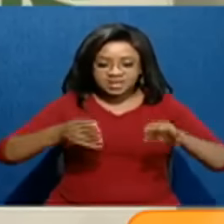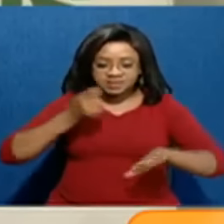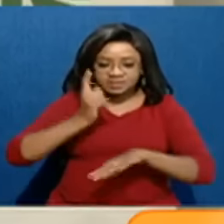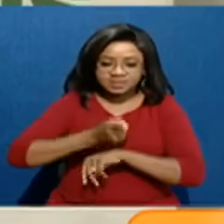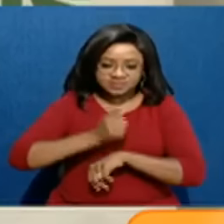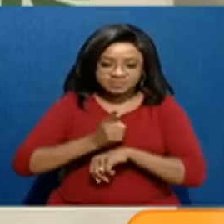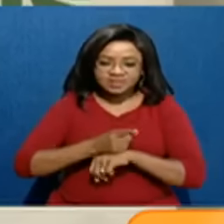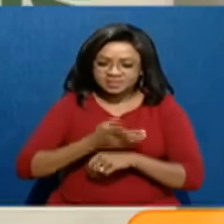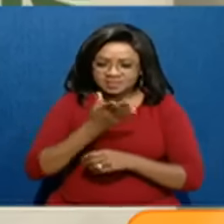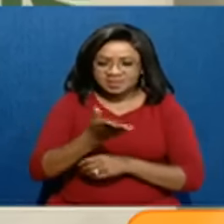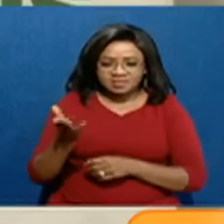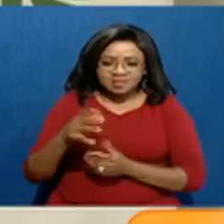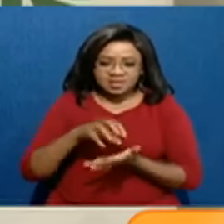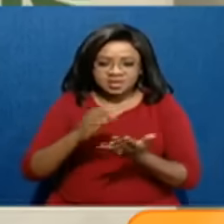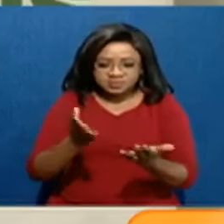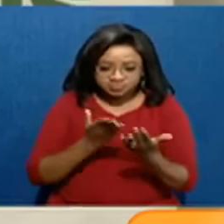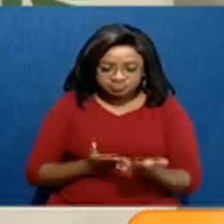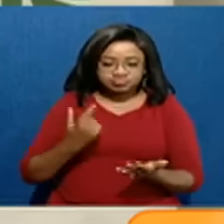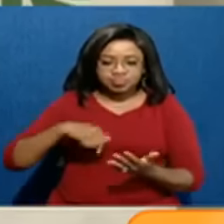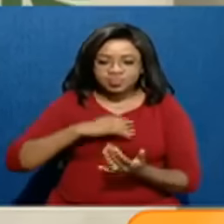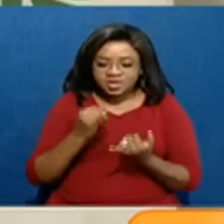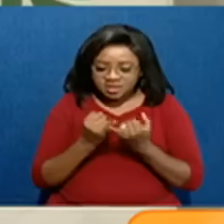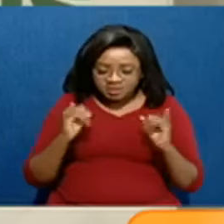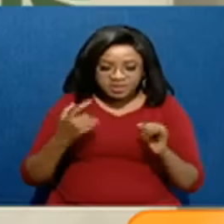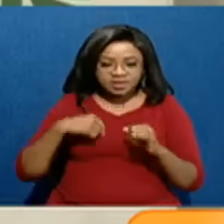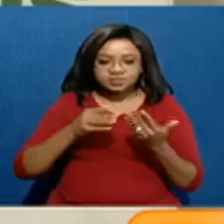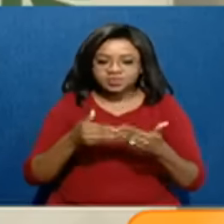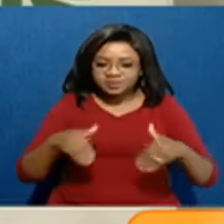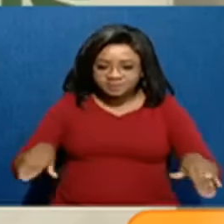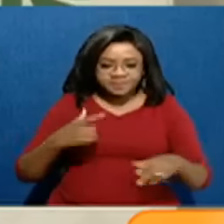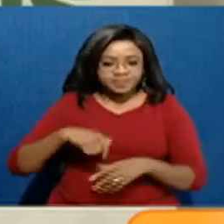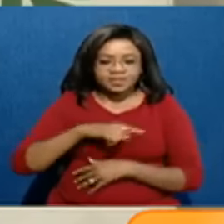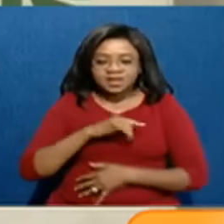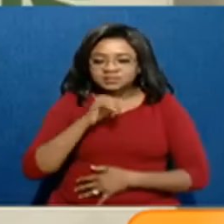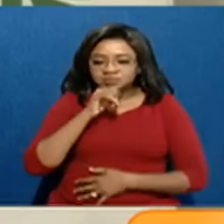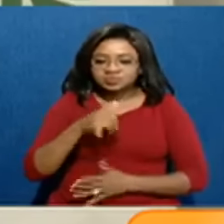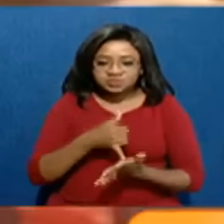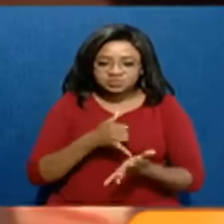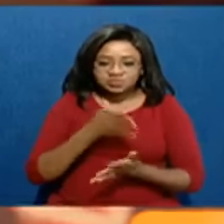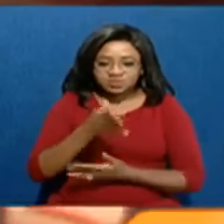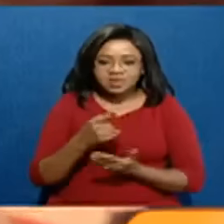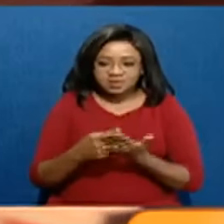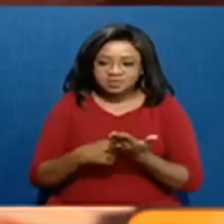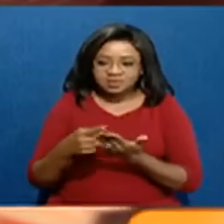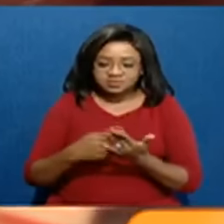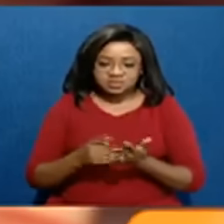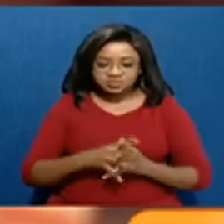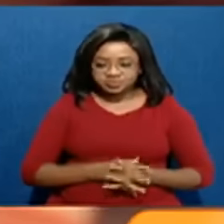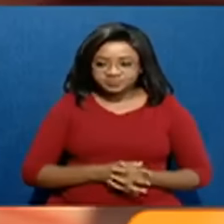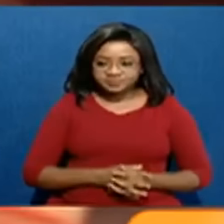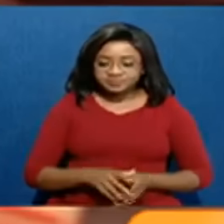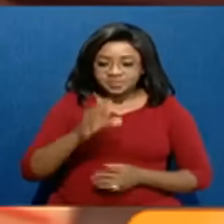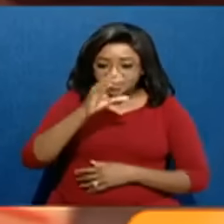was before us. We are independent, we are impartial, we were not parties to the case.